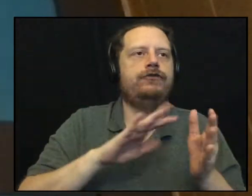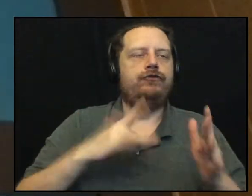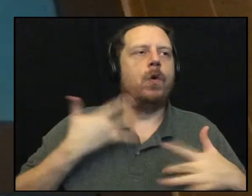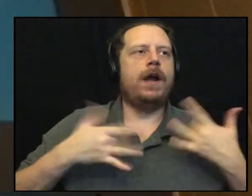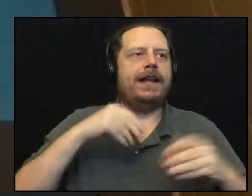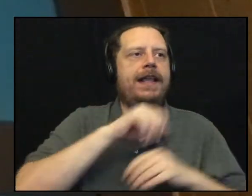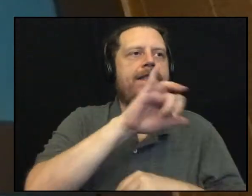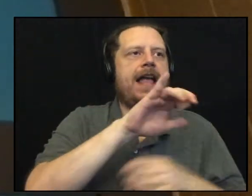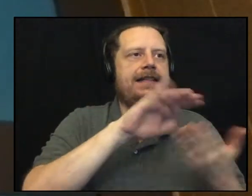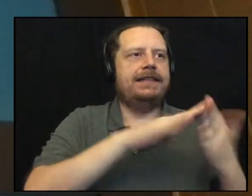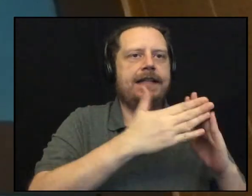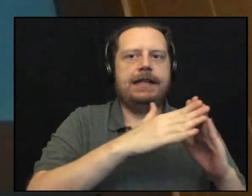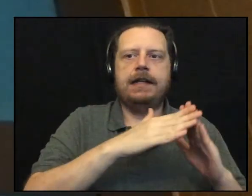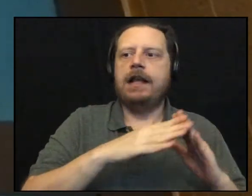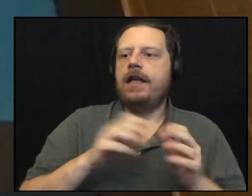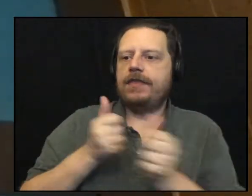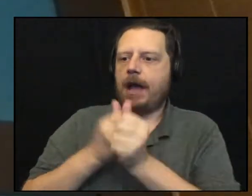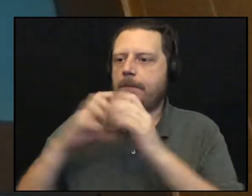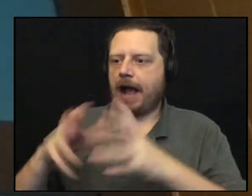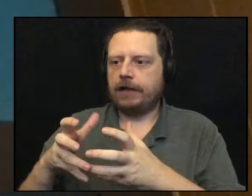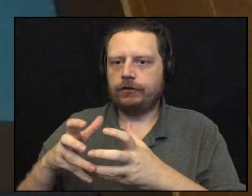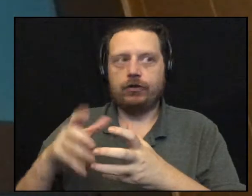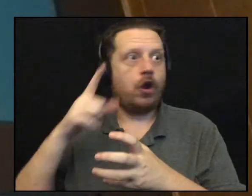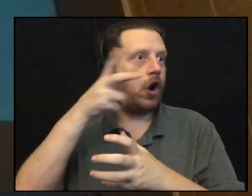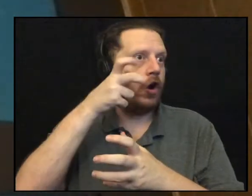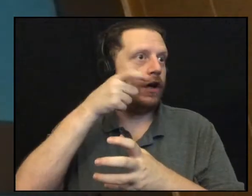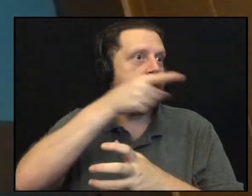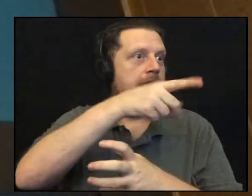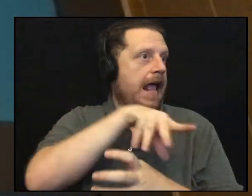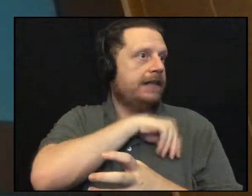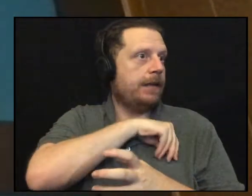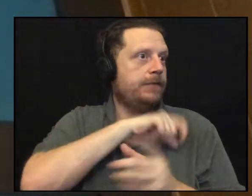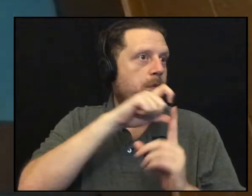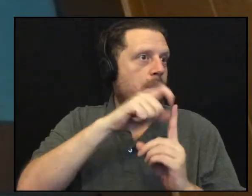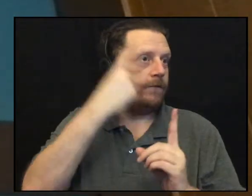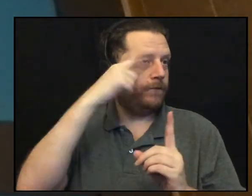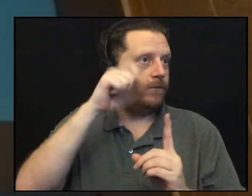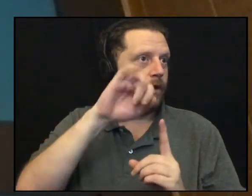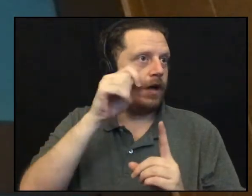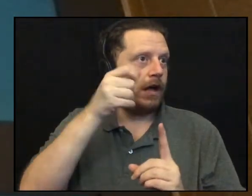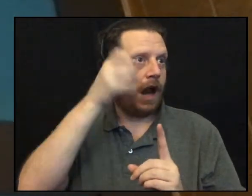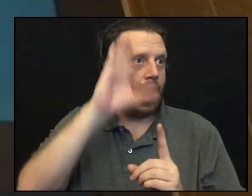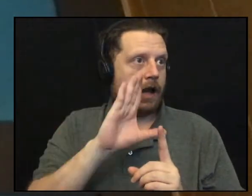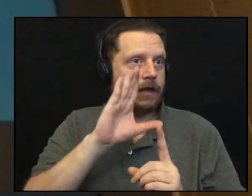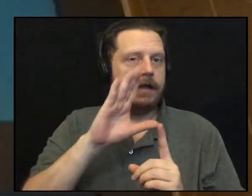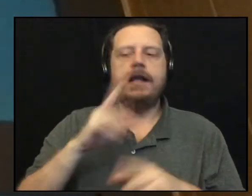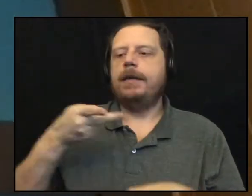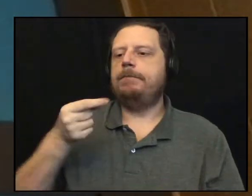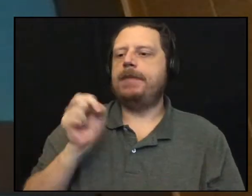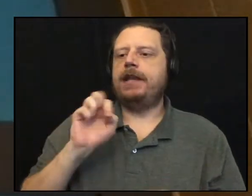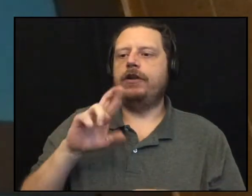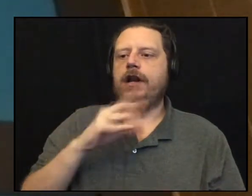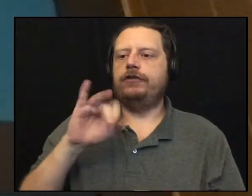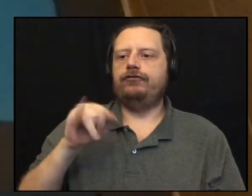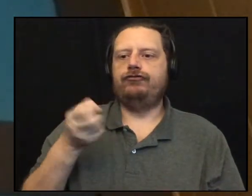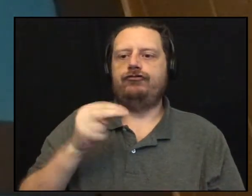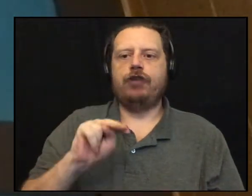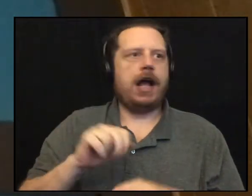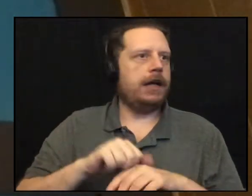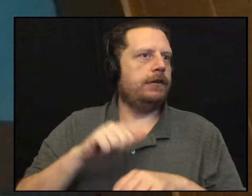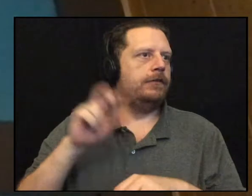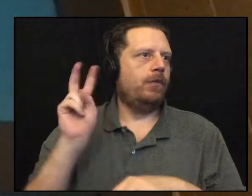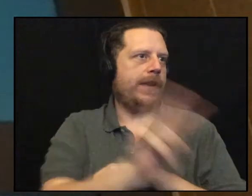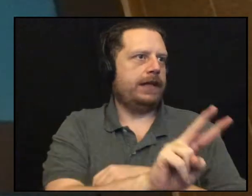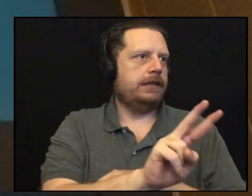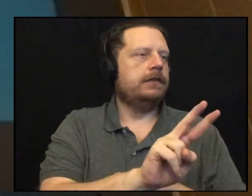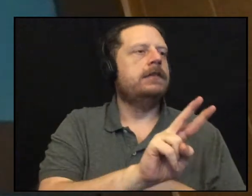heard that Samaria had accepted the word of God, they sent Peter and John to them. The two went down and prayed for them, that